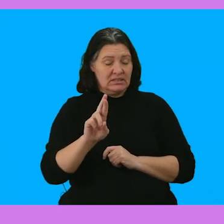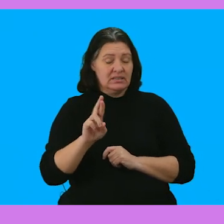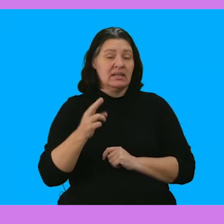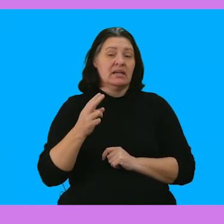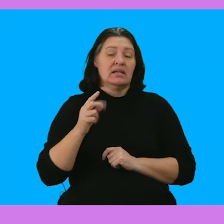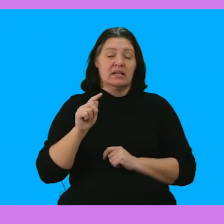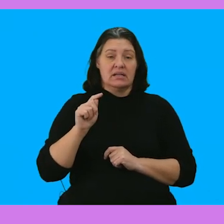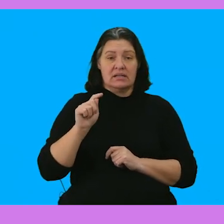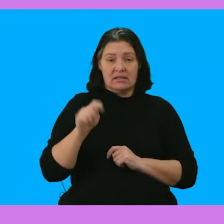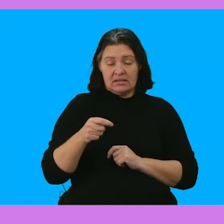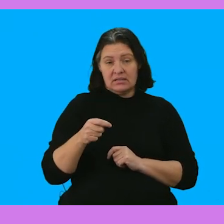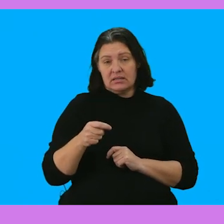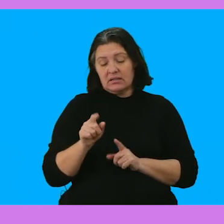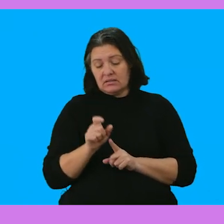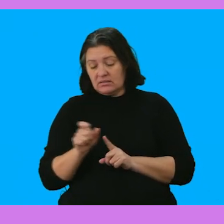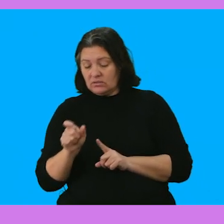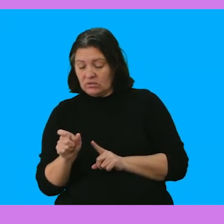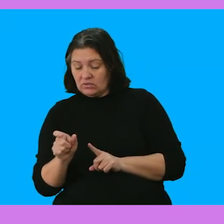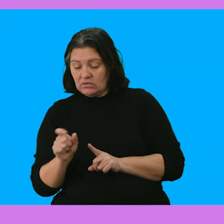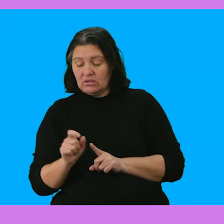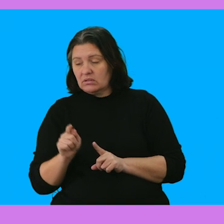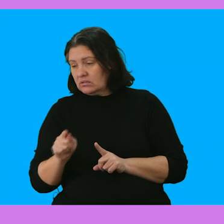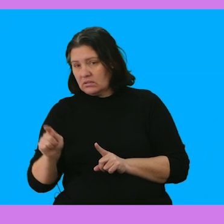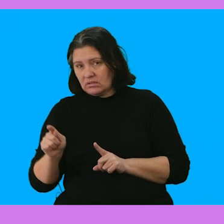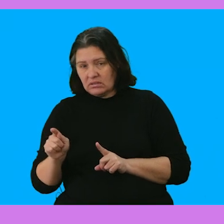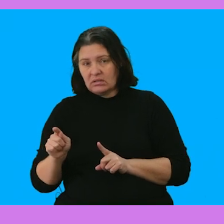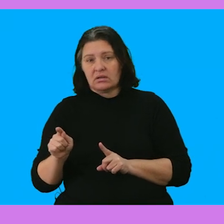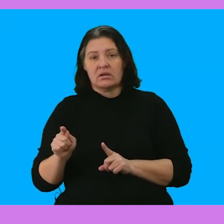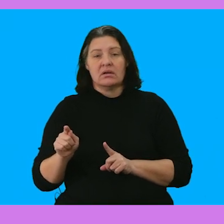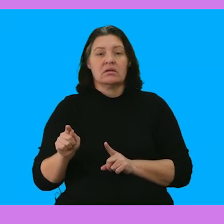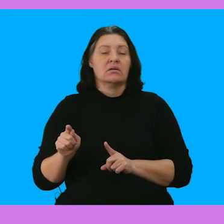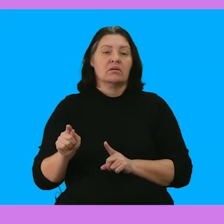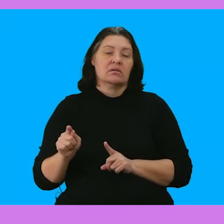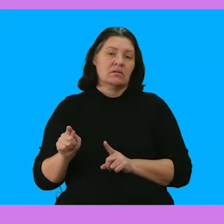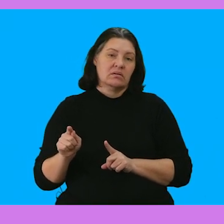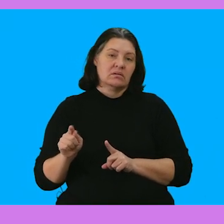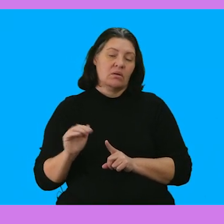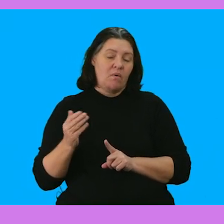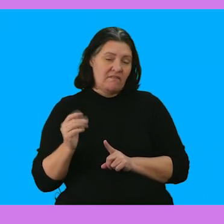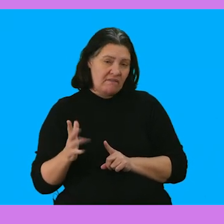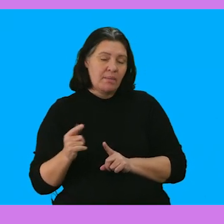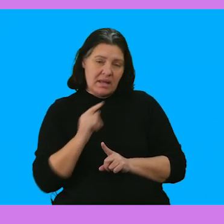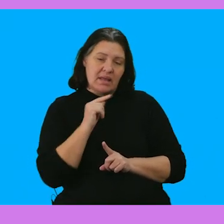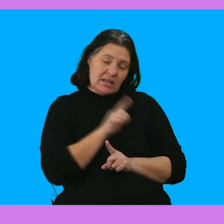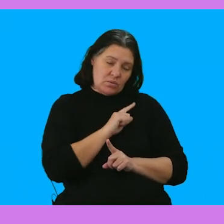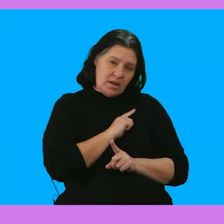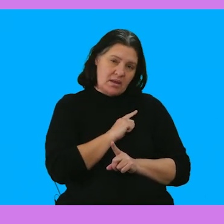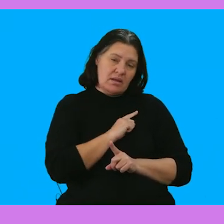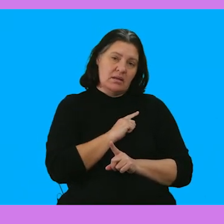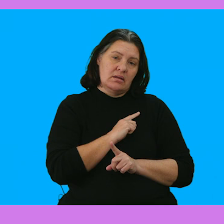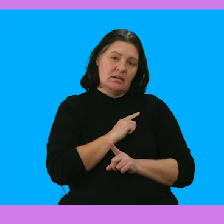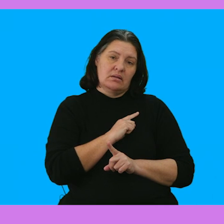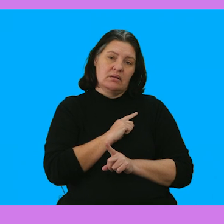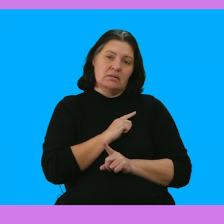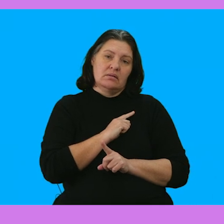2,275 rand. And so now 2 decimal places, meaning I look at the third one, digit after my decimal, that's more than 5. So